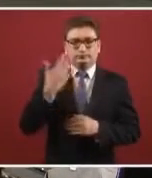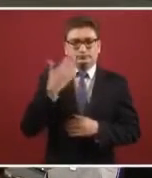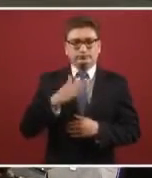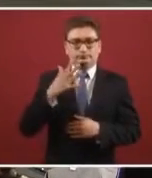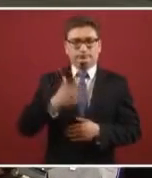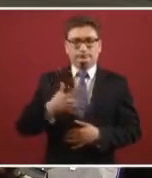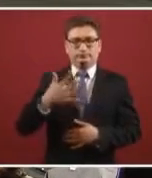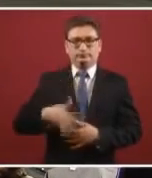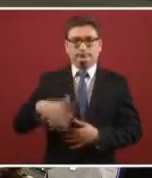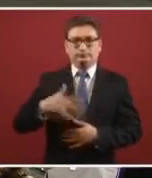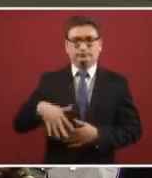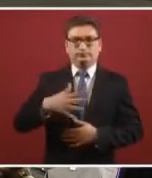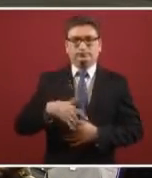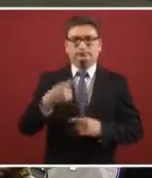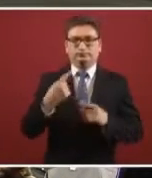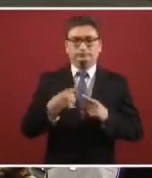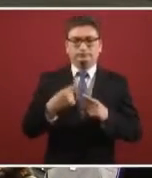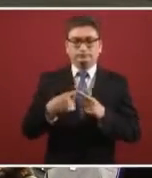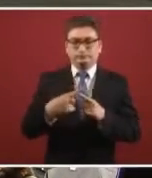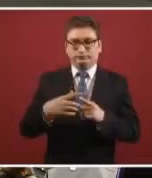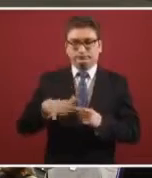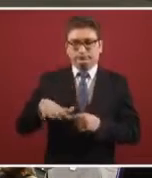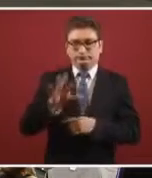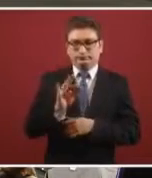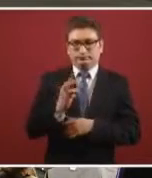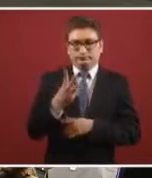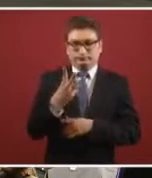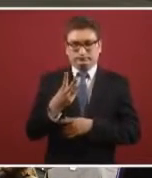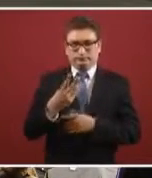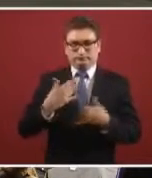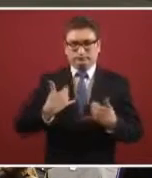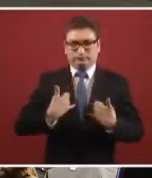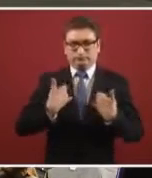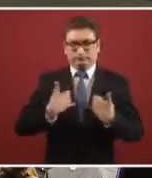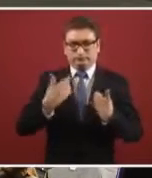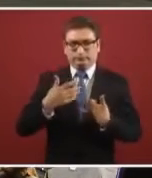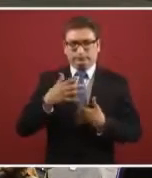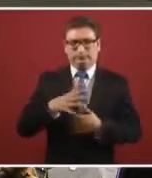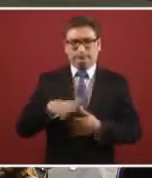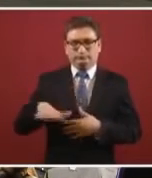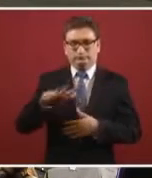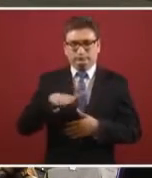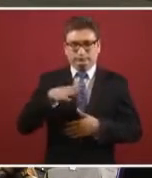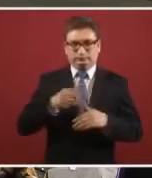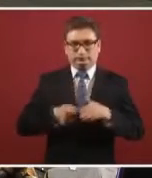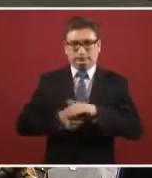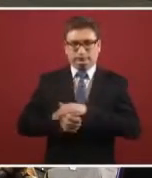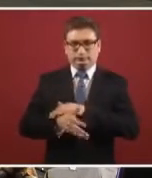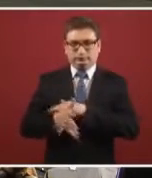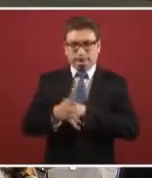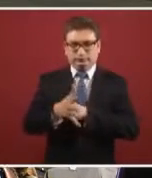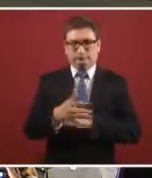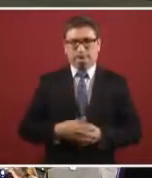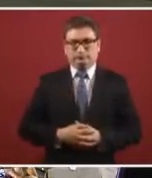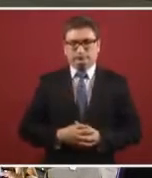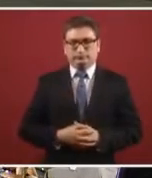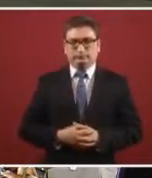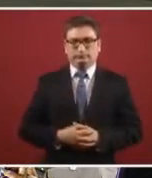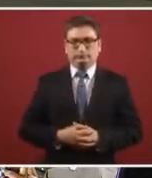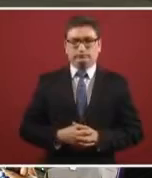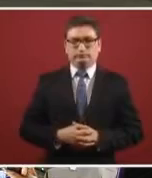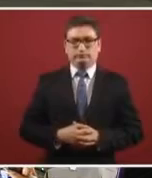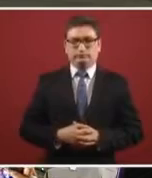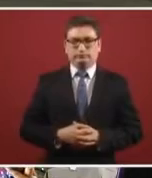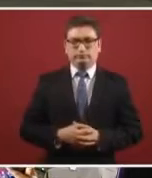in order to find the de resting los place 43 of the jóvenes 43 de la youth normal de Yotzinapa. of Yotzinapa.